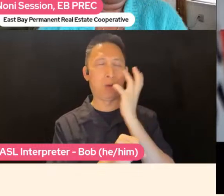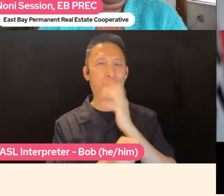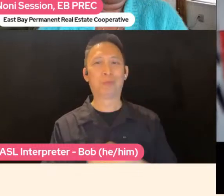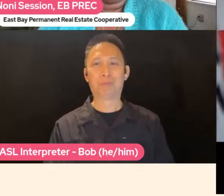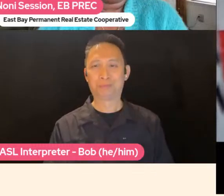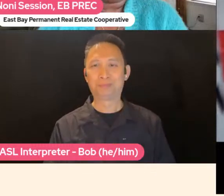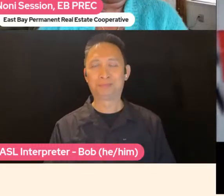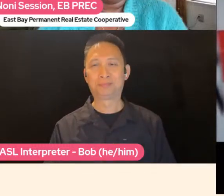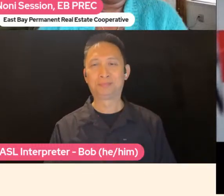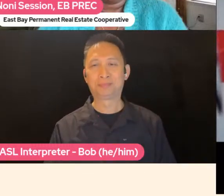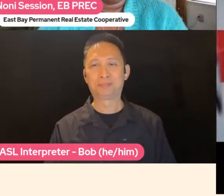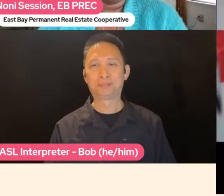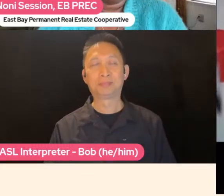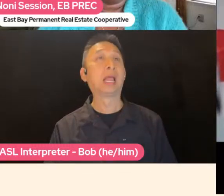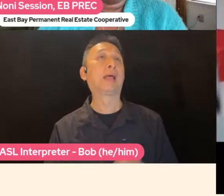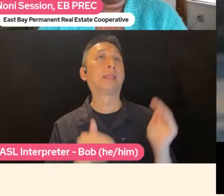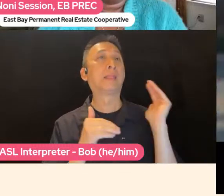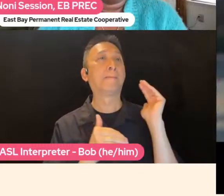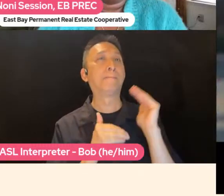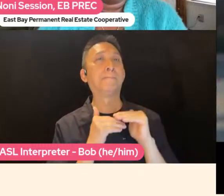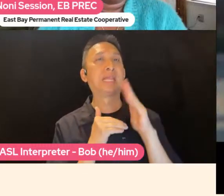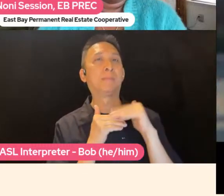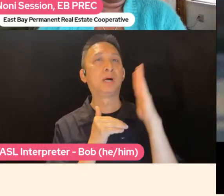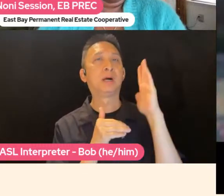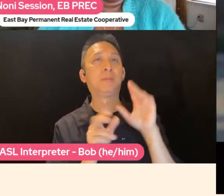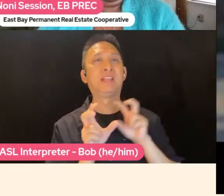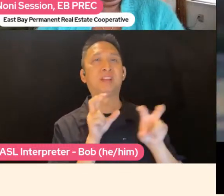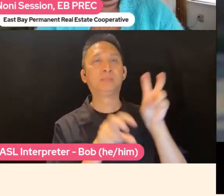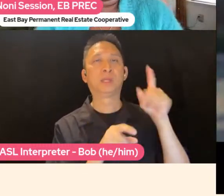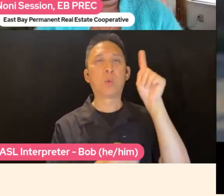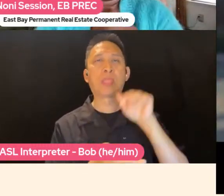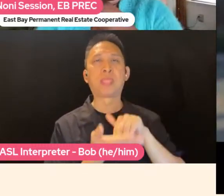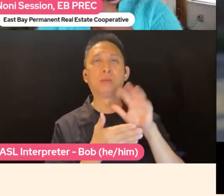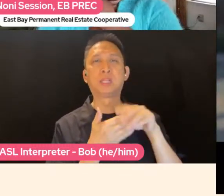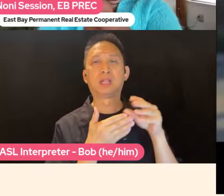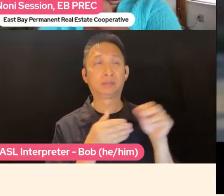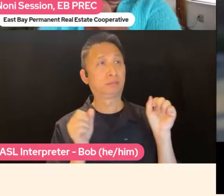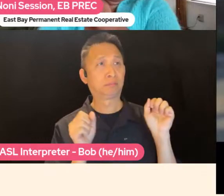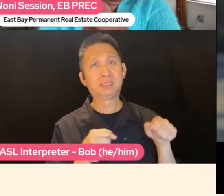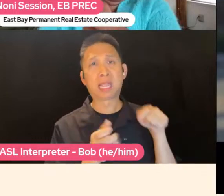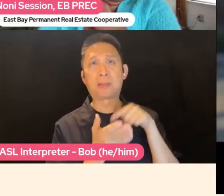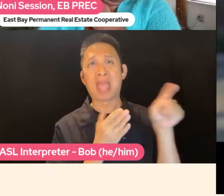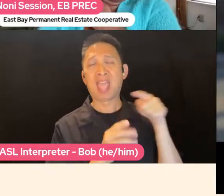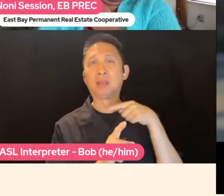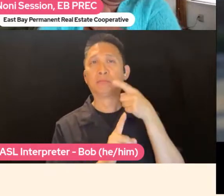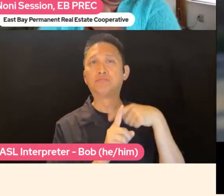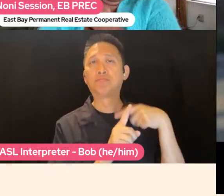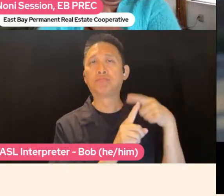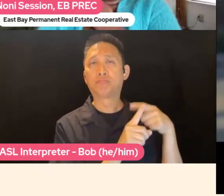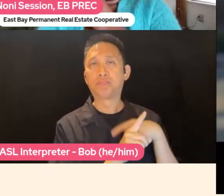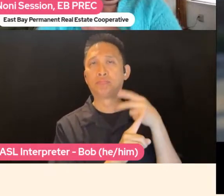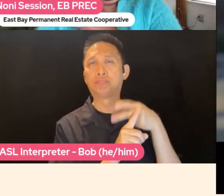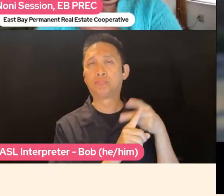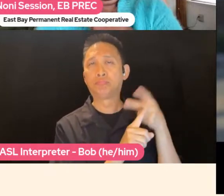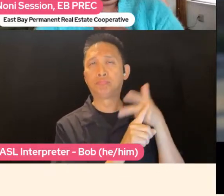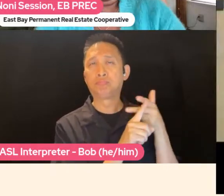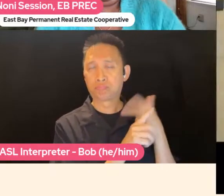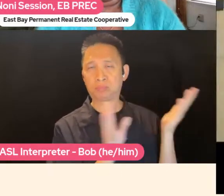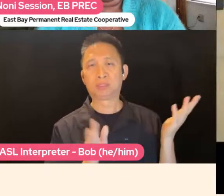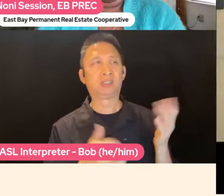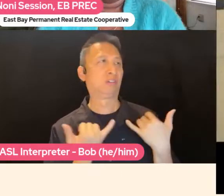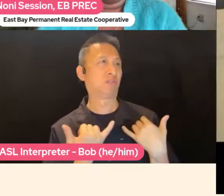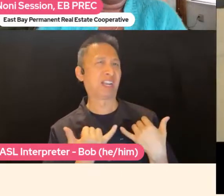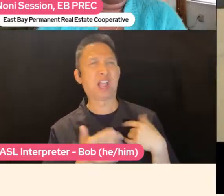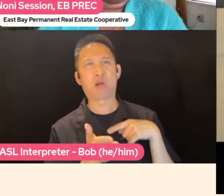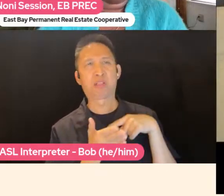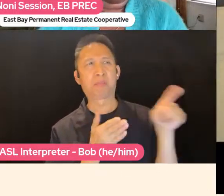So the minimum investment is $1,000 share, but we actually let people pay it off with a payment plan. So I think our minimum invested to date is like $100